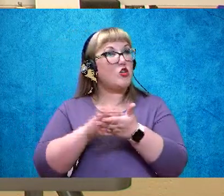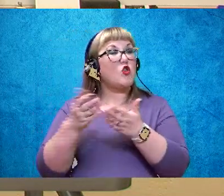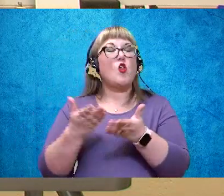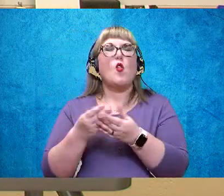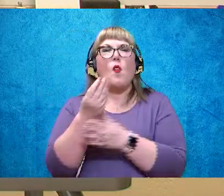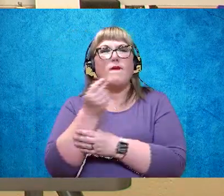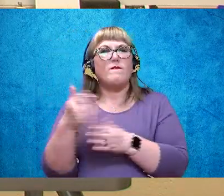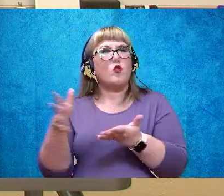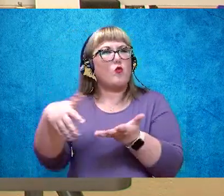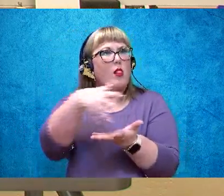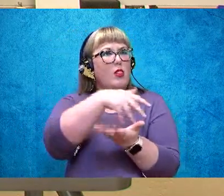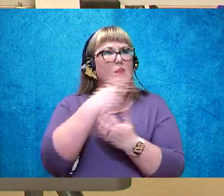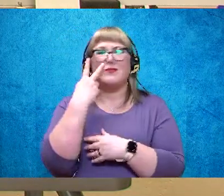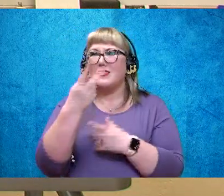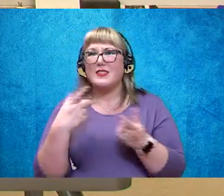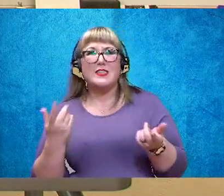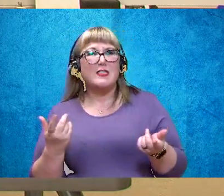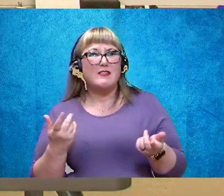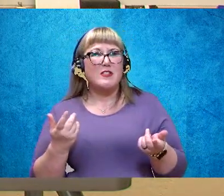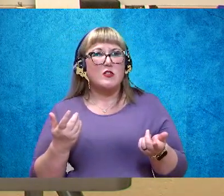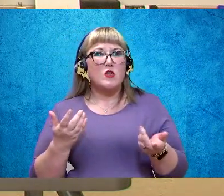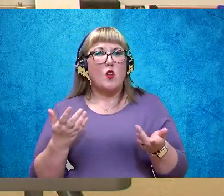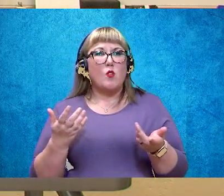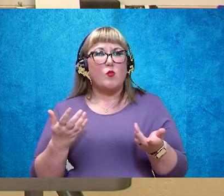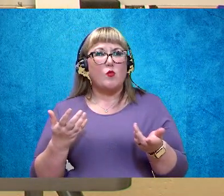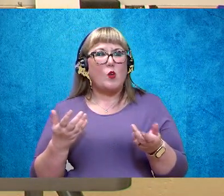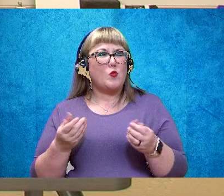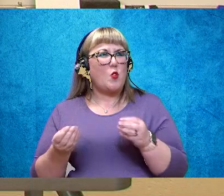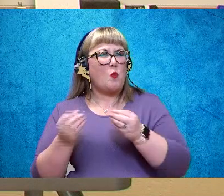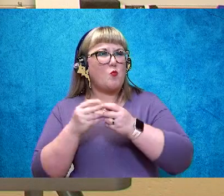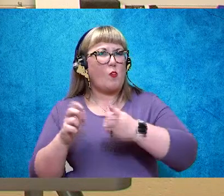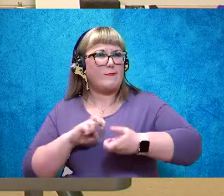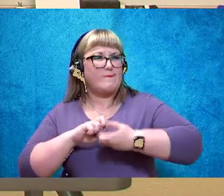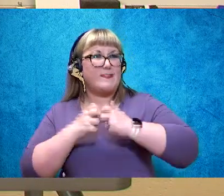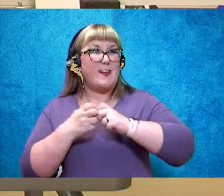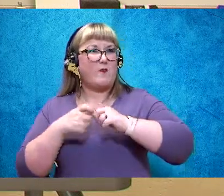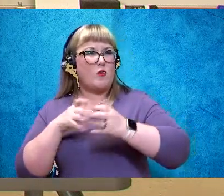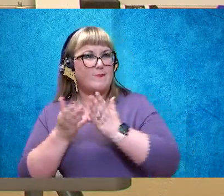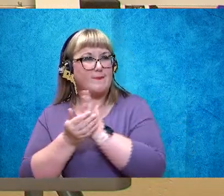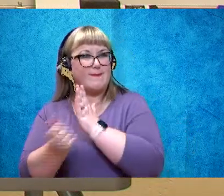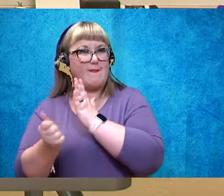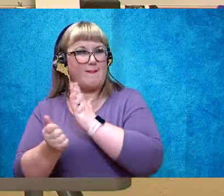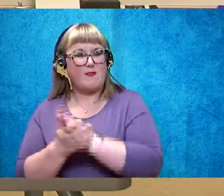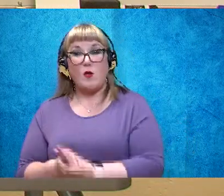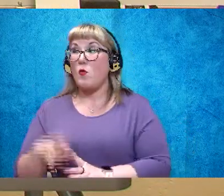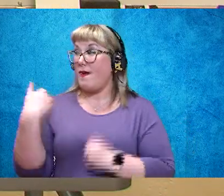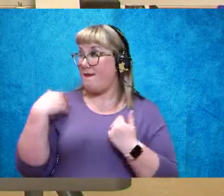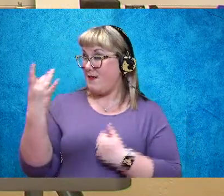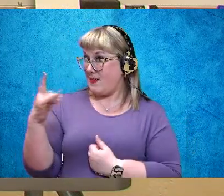collections, let's see. Let's try a little bit more difficult skill. So we have 18 straws,